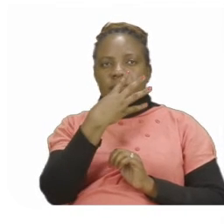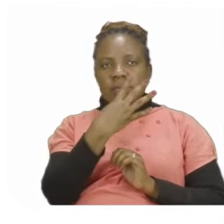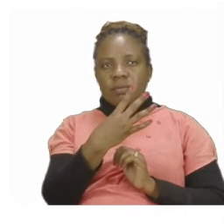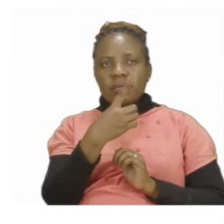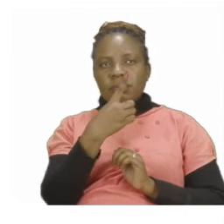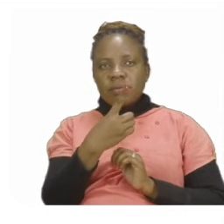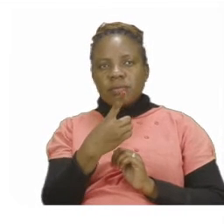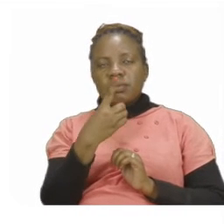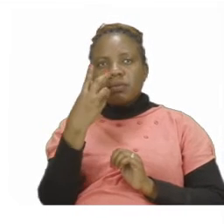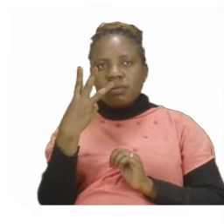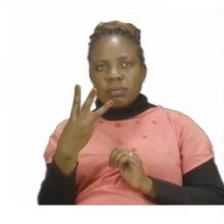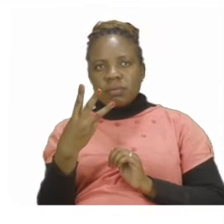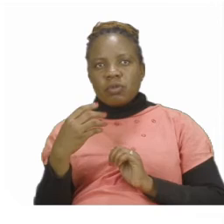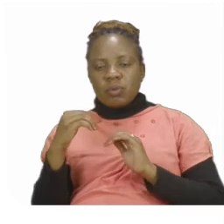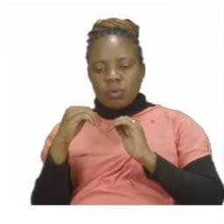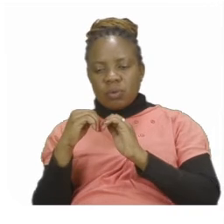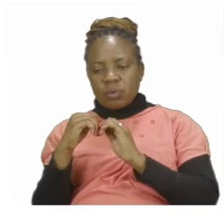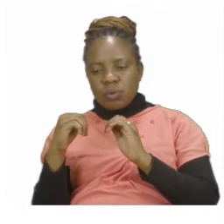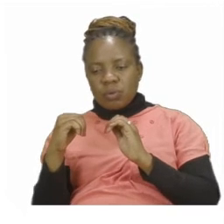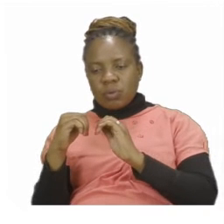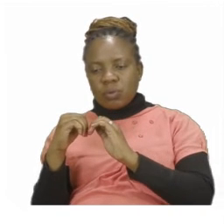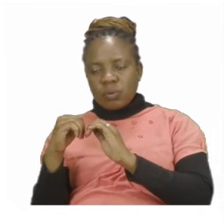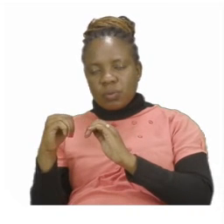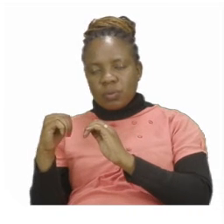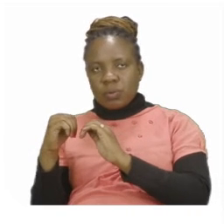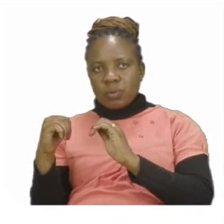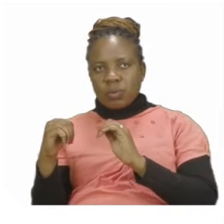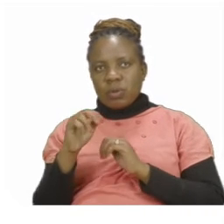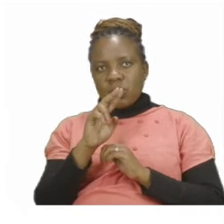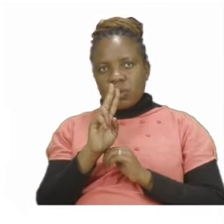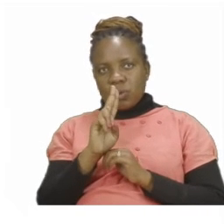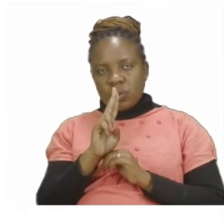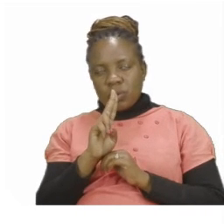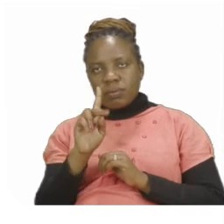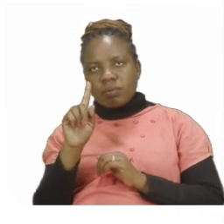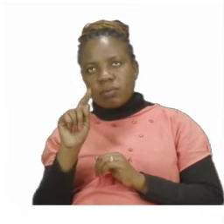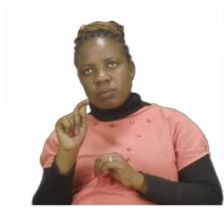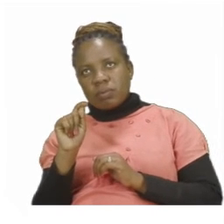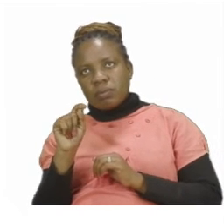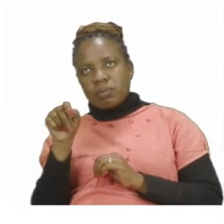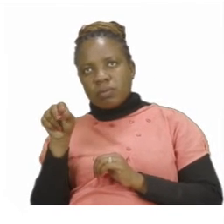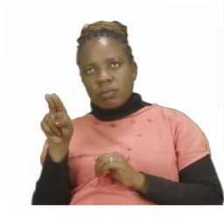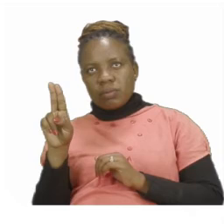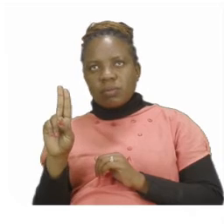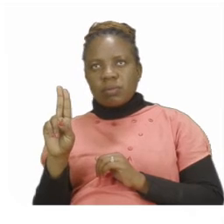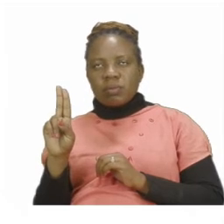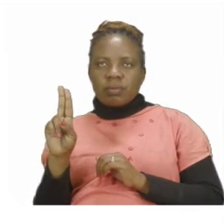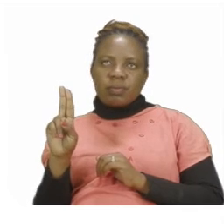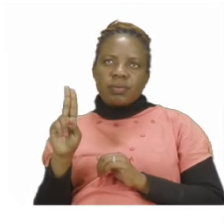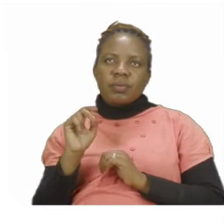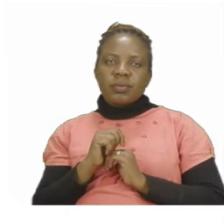broken down into, once again, hundreds, tens and